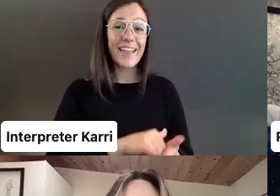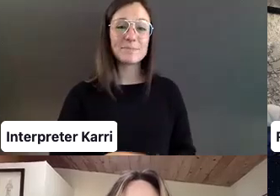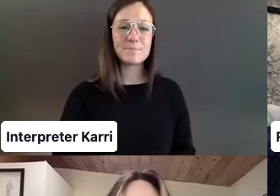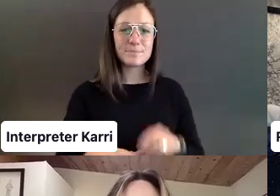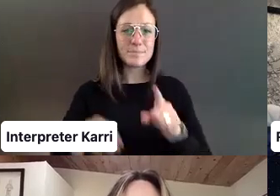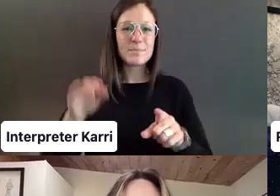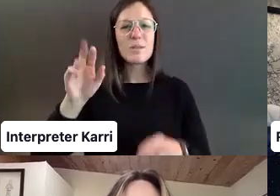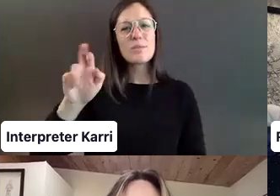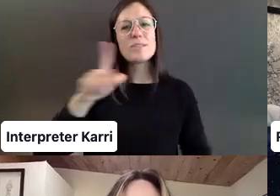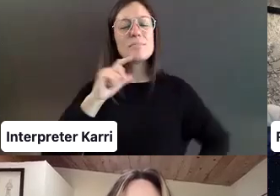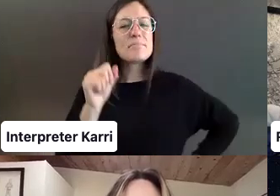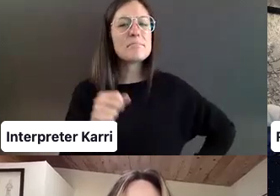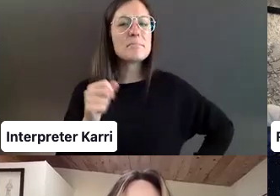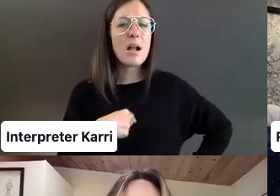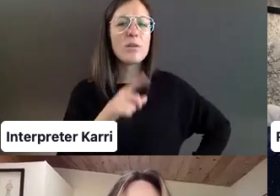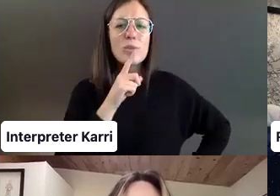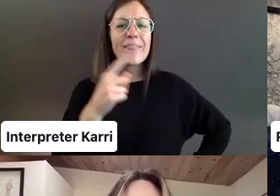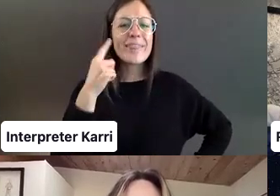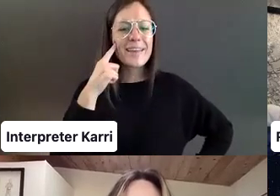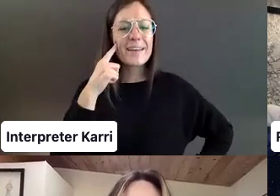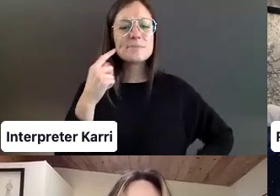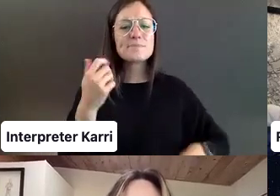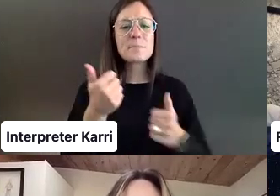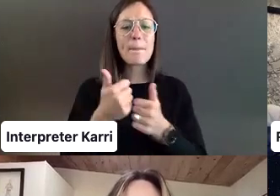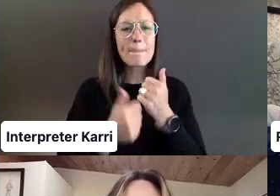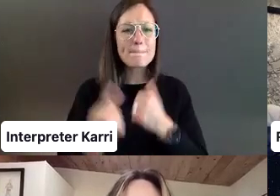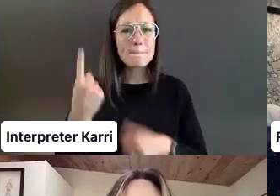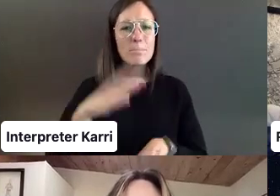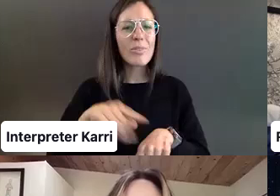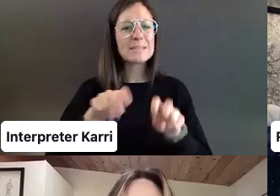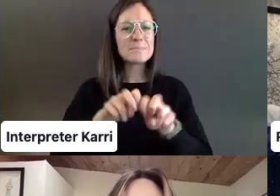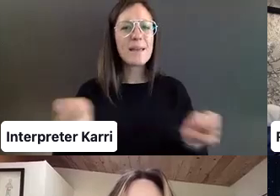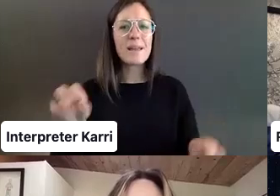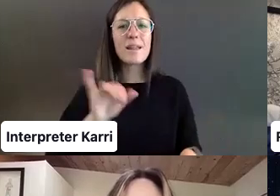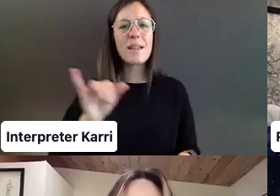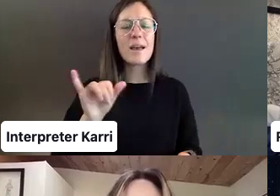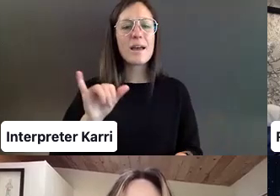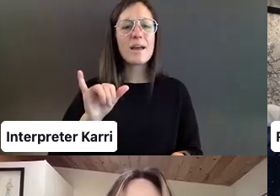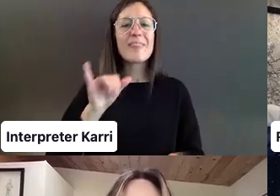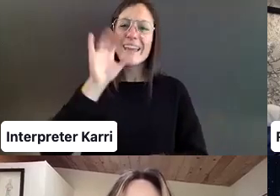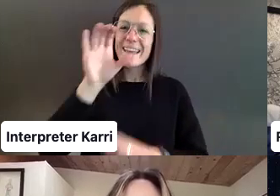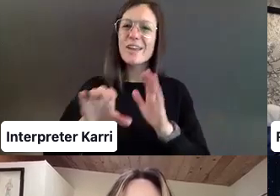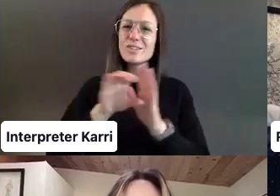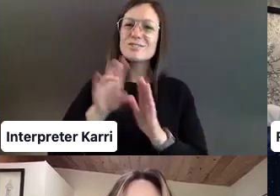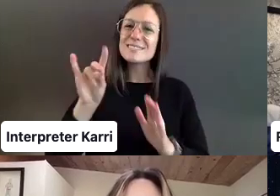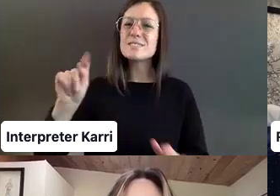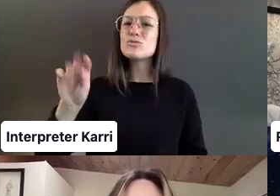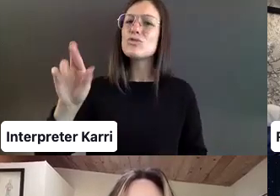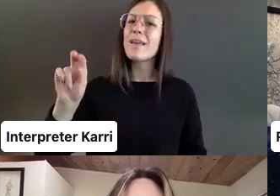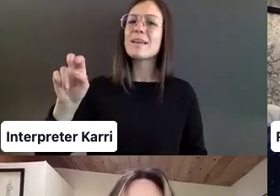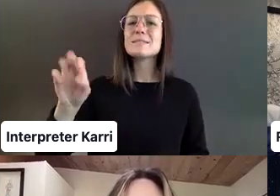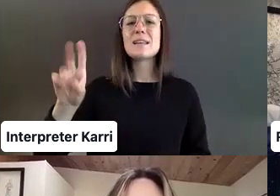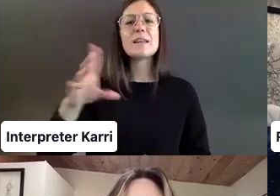I really think everyone on this panel, like the characters transcended and were something